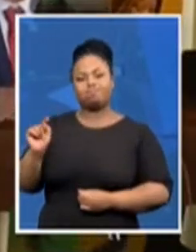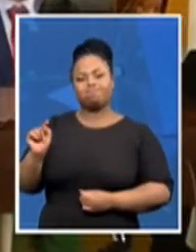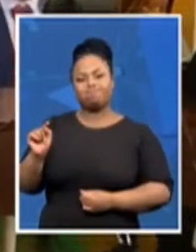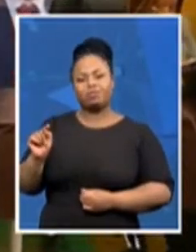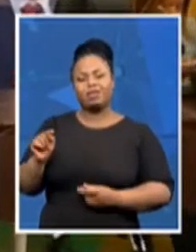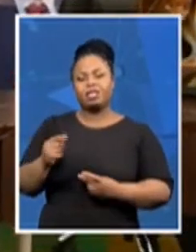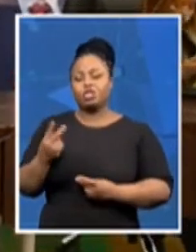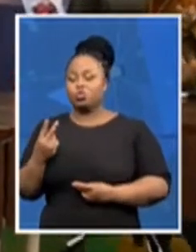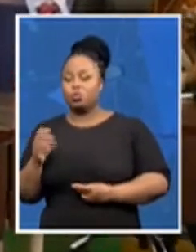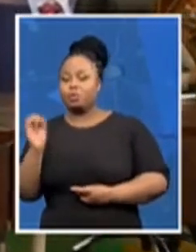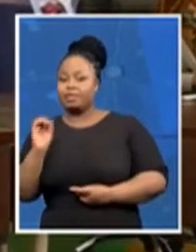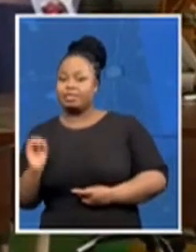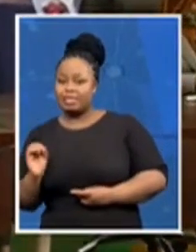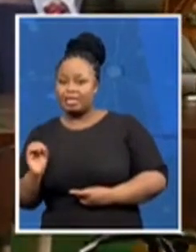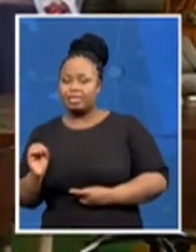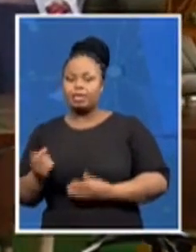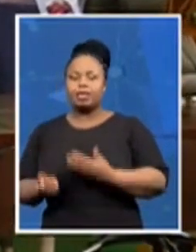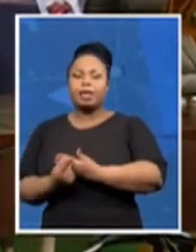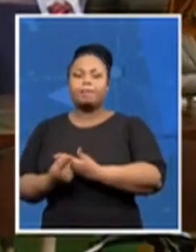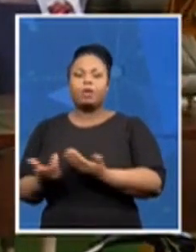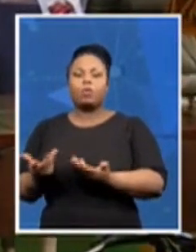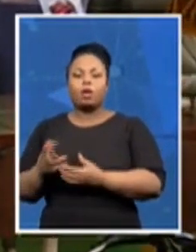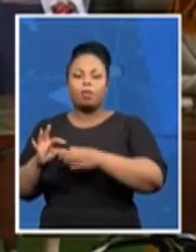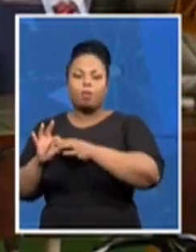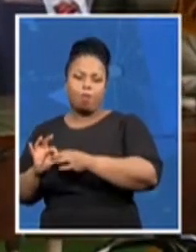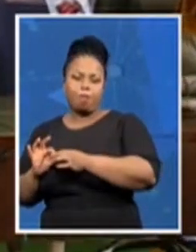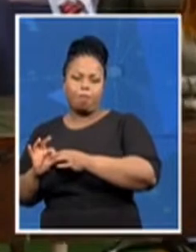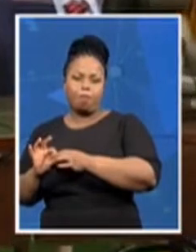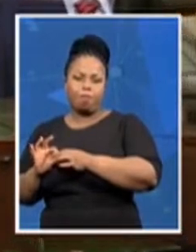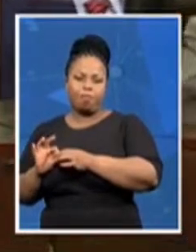home, and the median number of